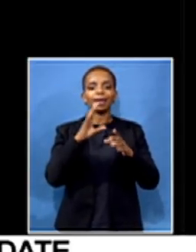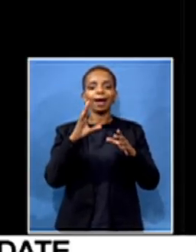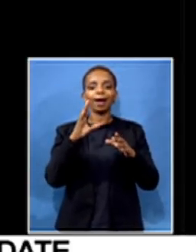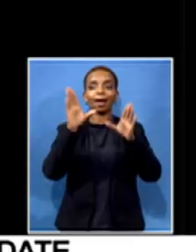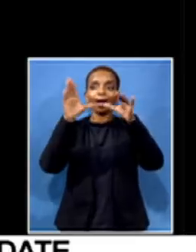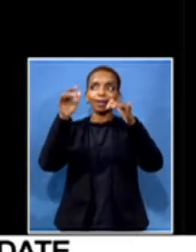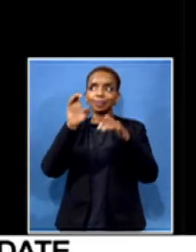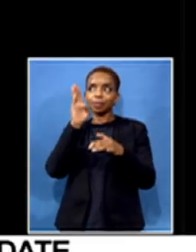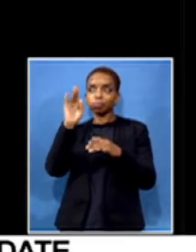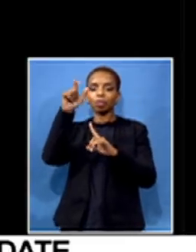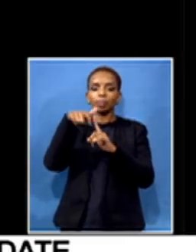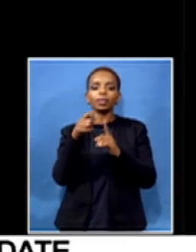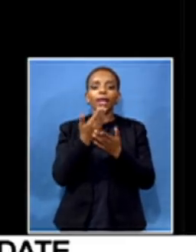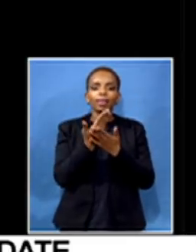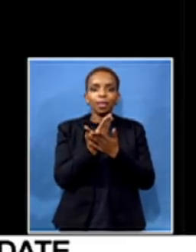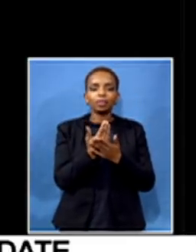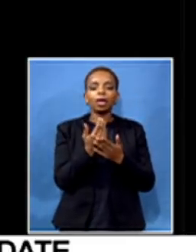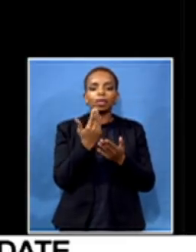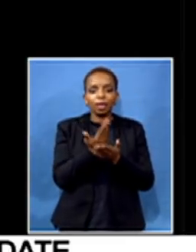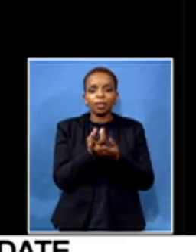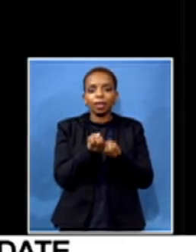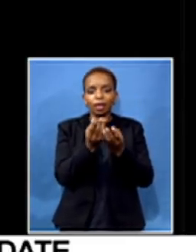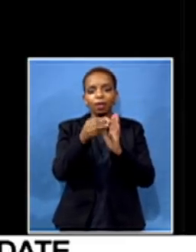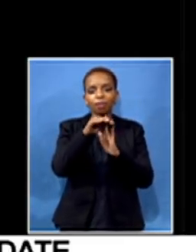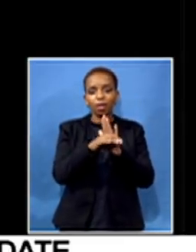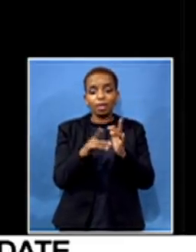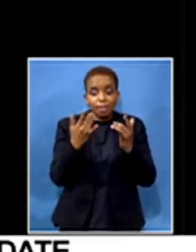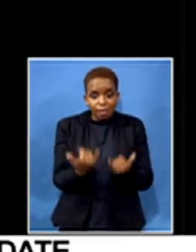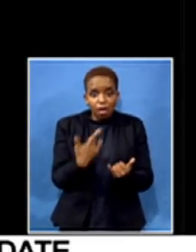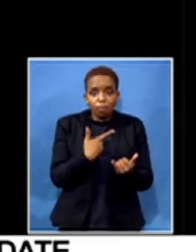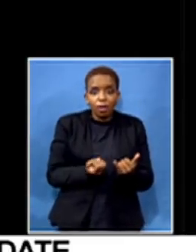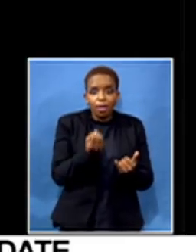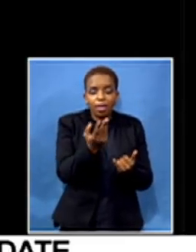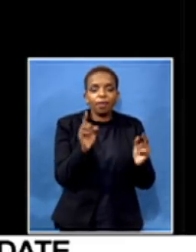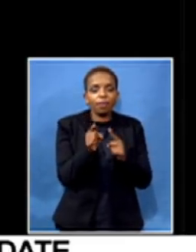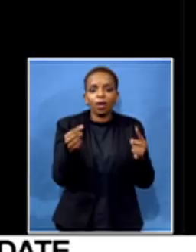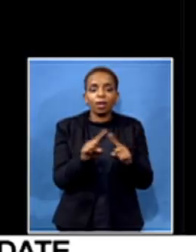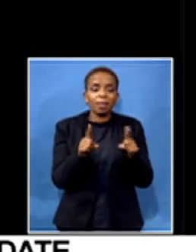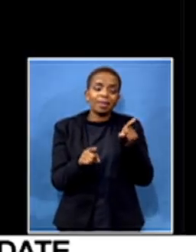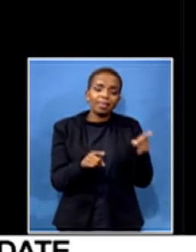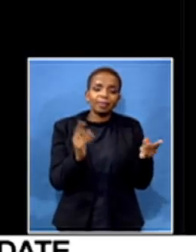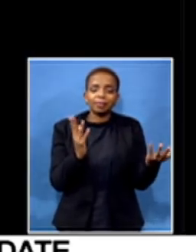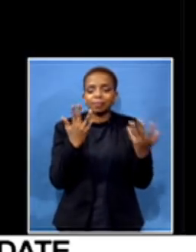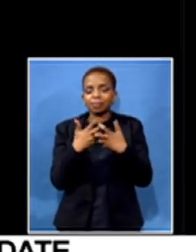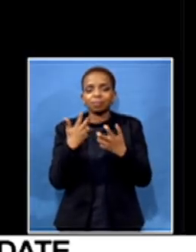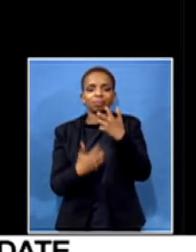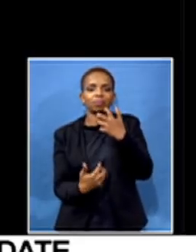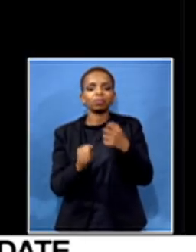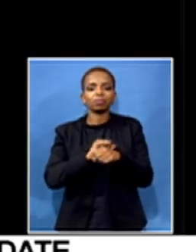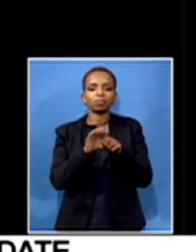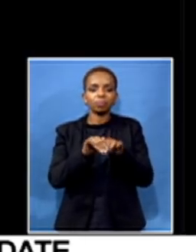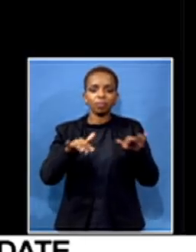Unfortunately, I can't give a list as we speak right now. Then the other honorable member raised an issue